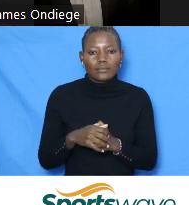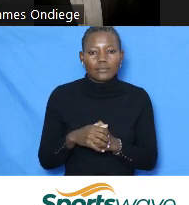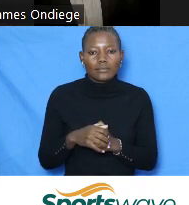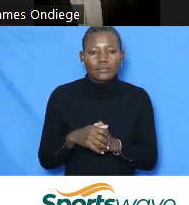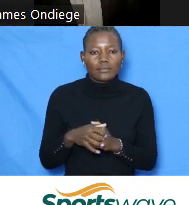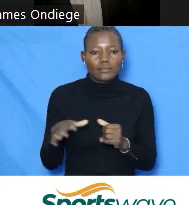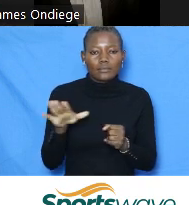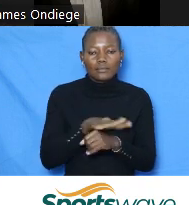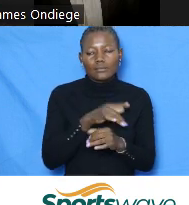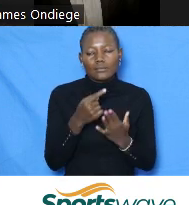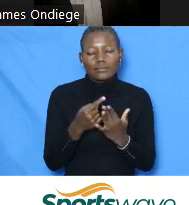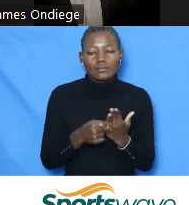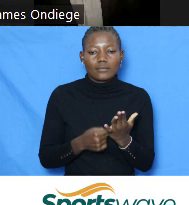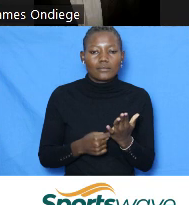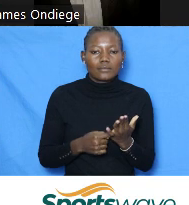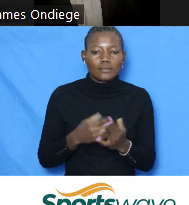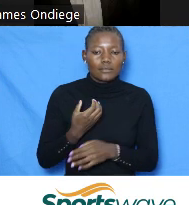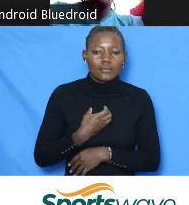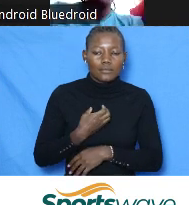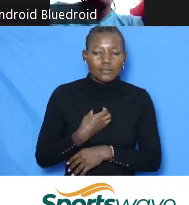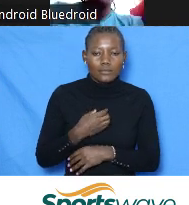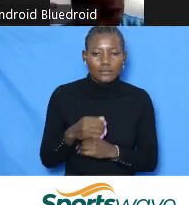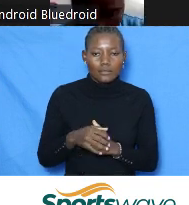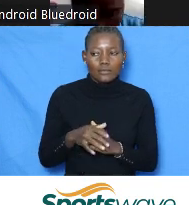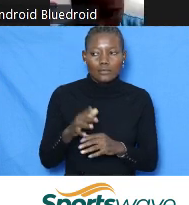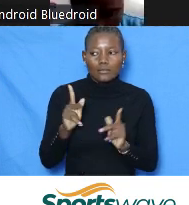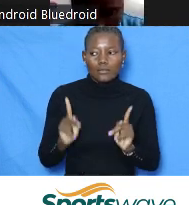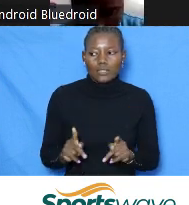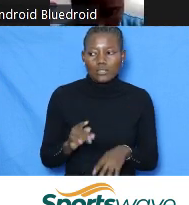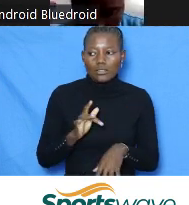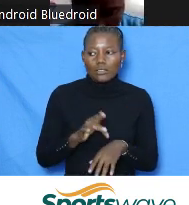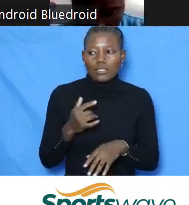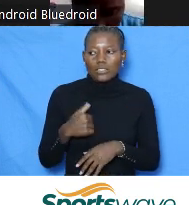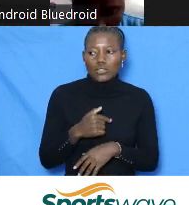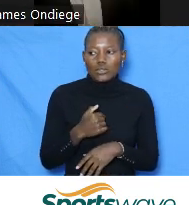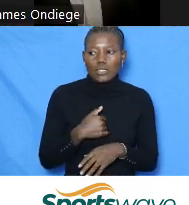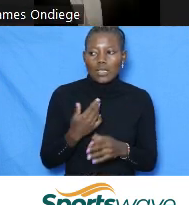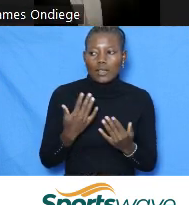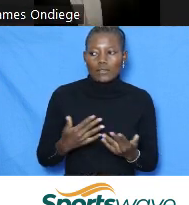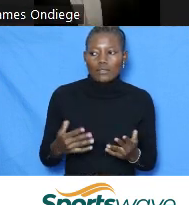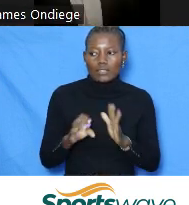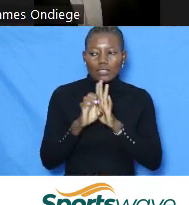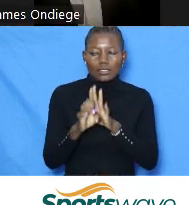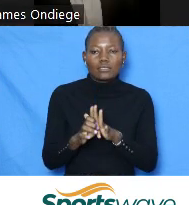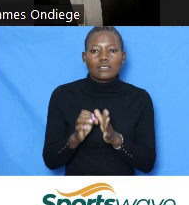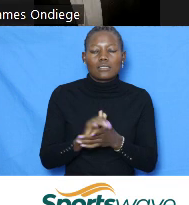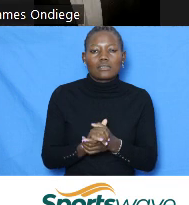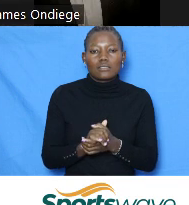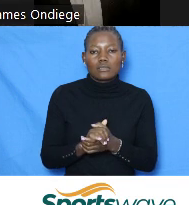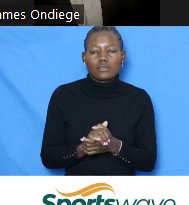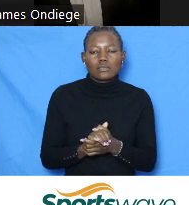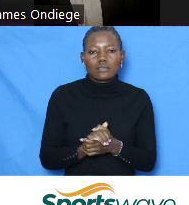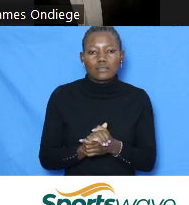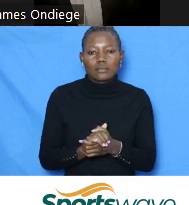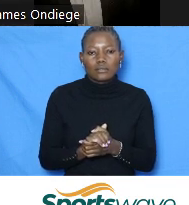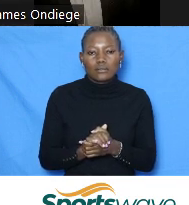It's a whole discussion on its own, but just to touch, we have tools such as the Van Mechelen,